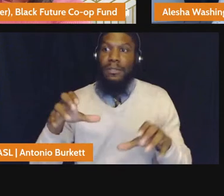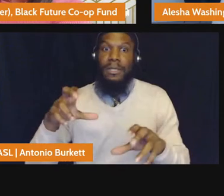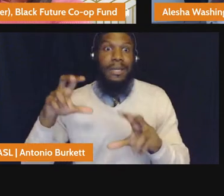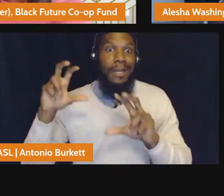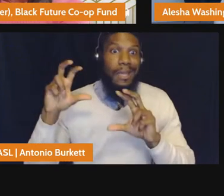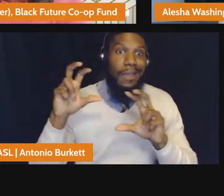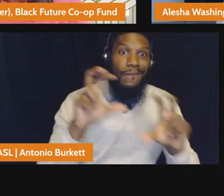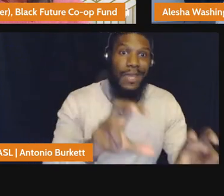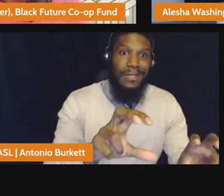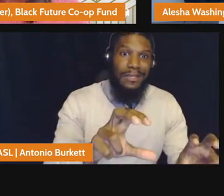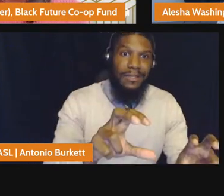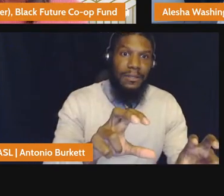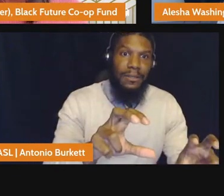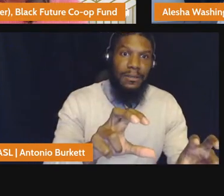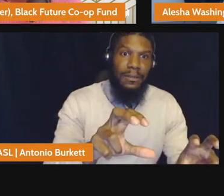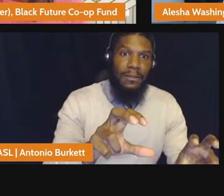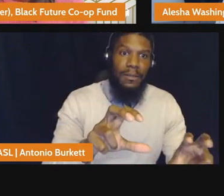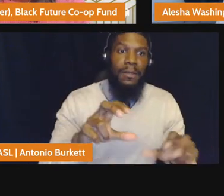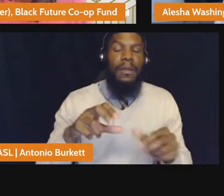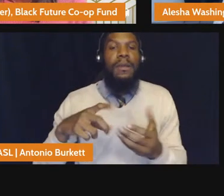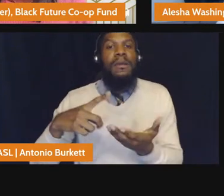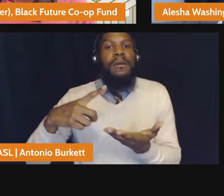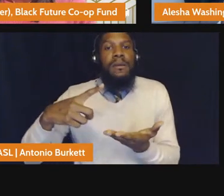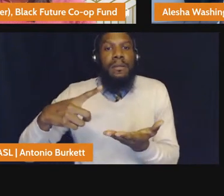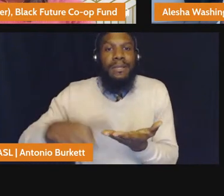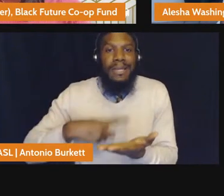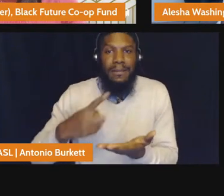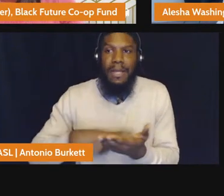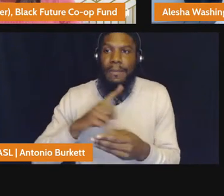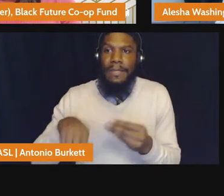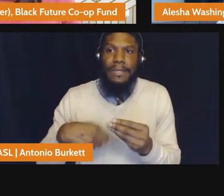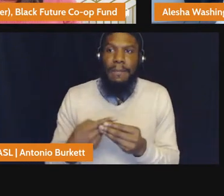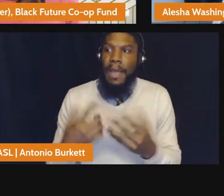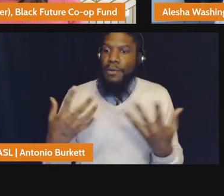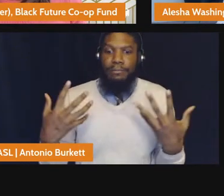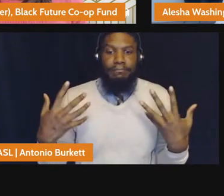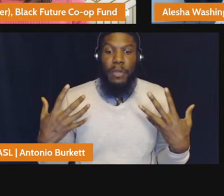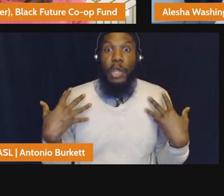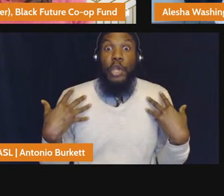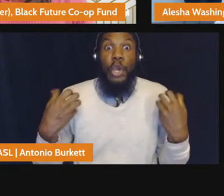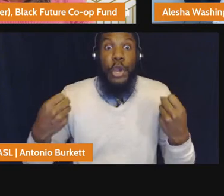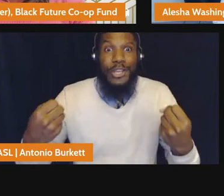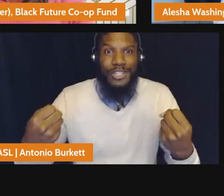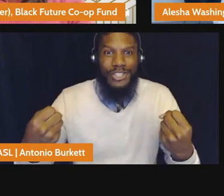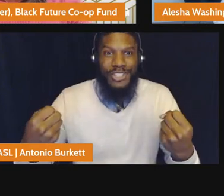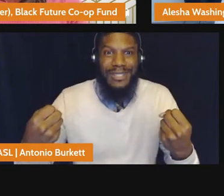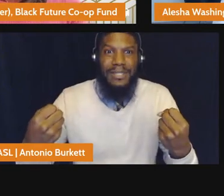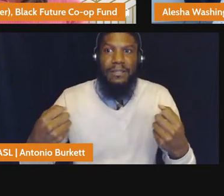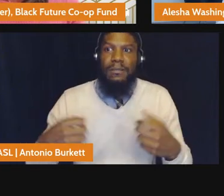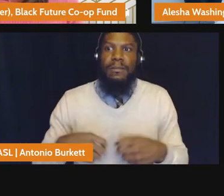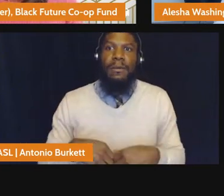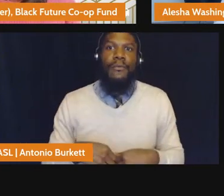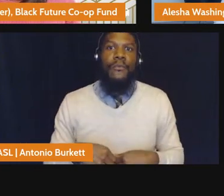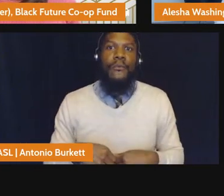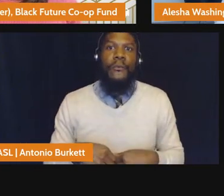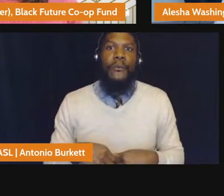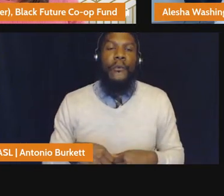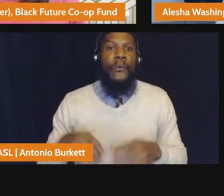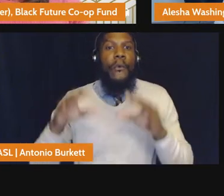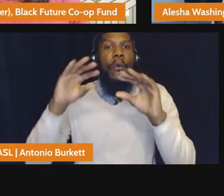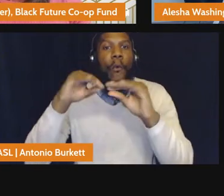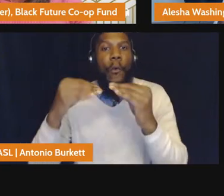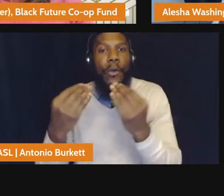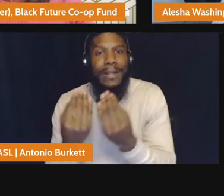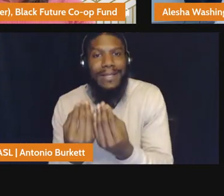Like, I think sometimes this comes down to courage at the end of the day, more than anything else. Organizations